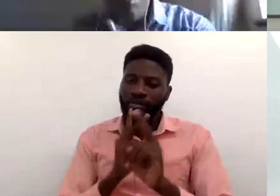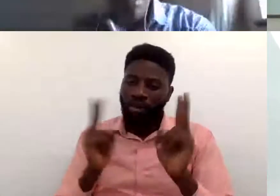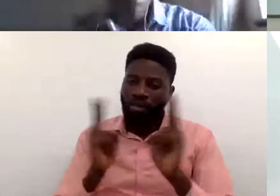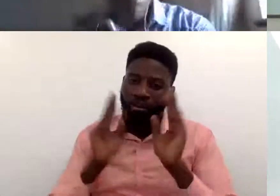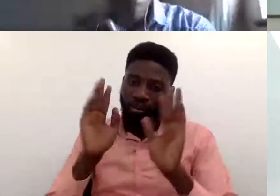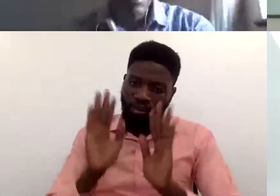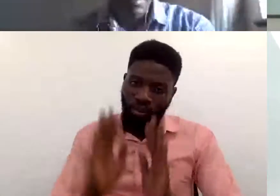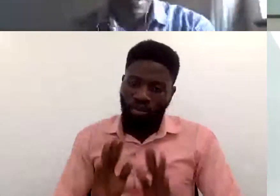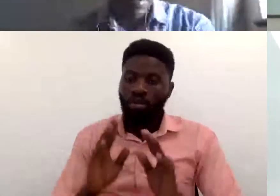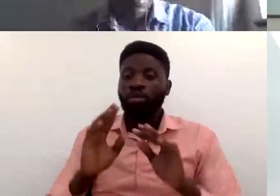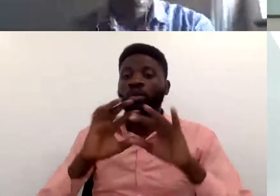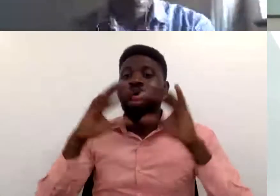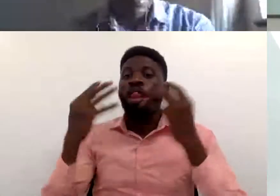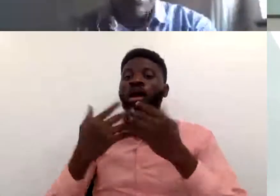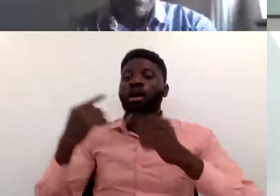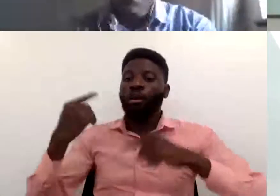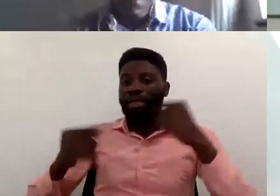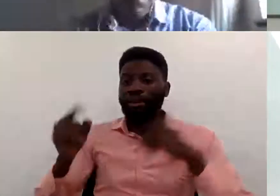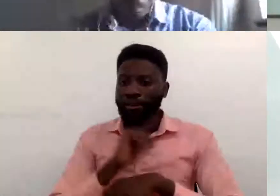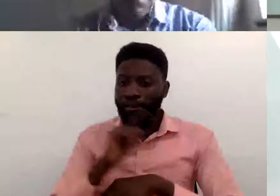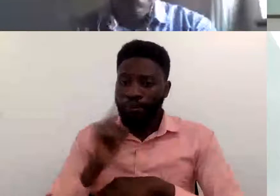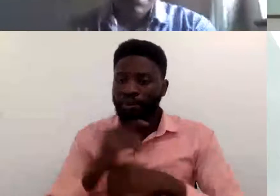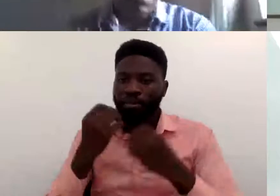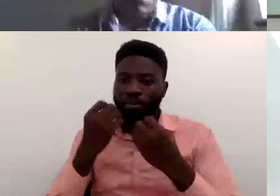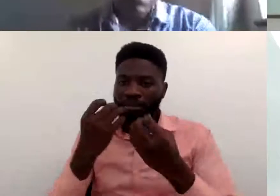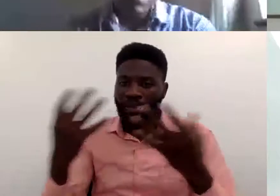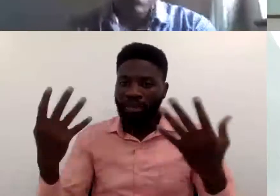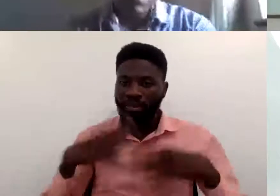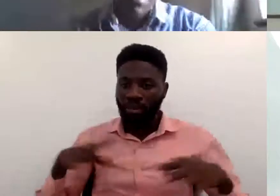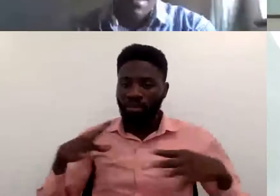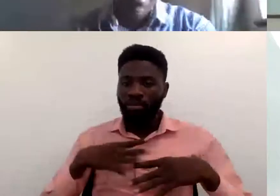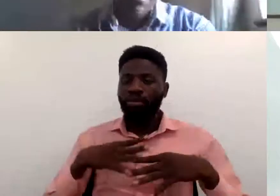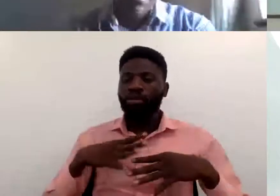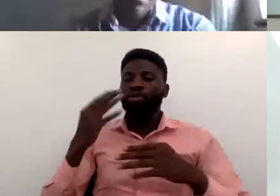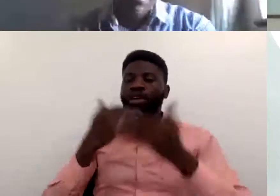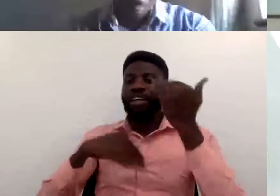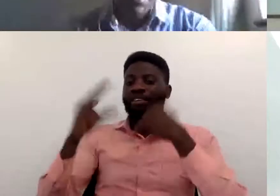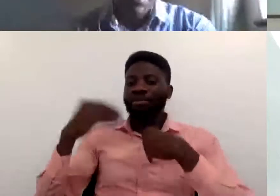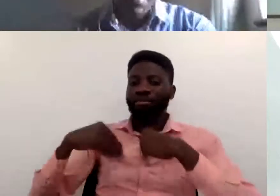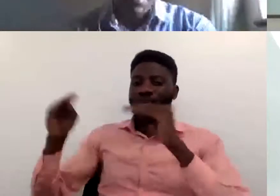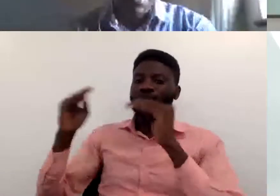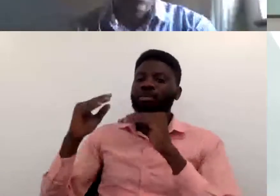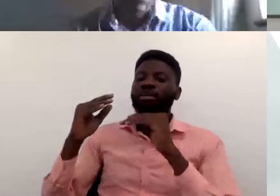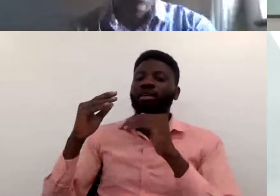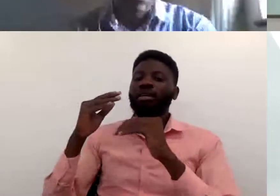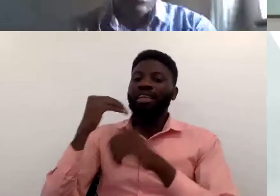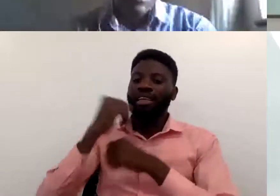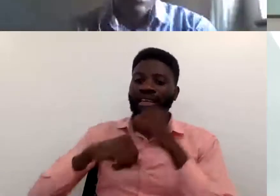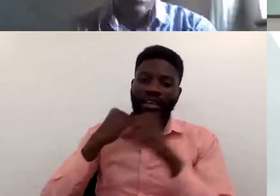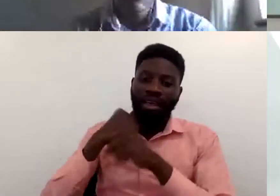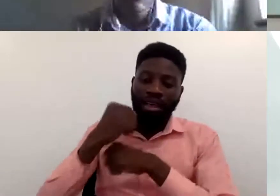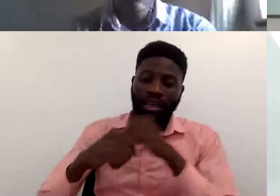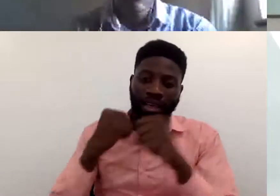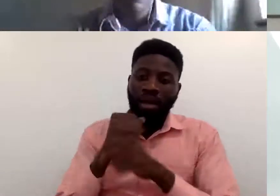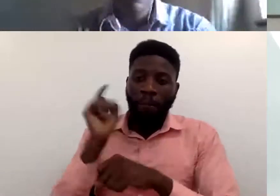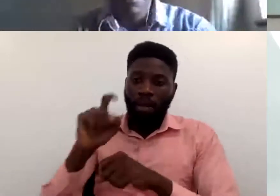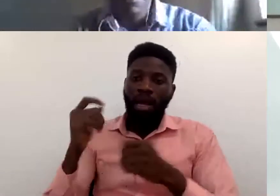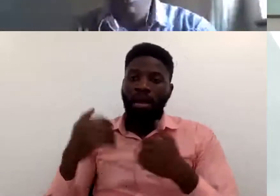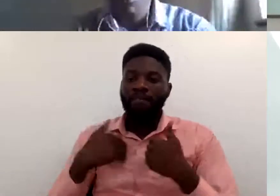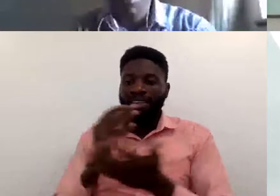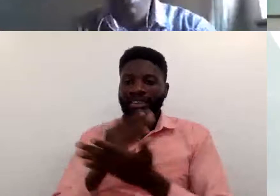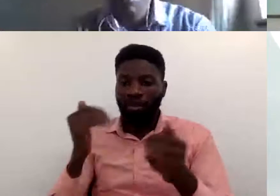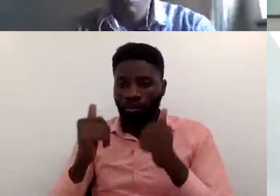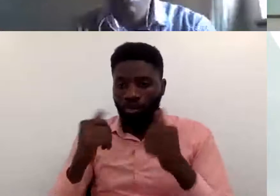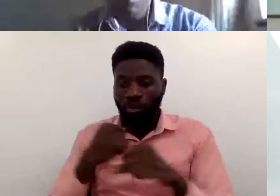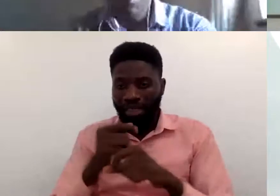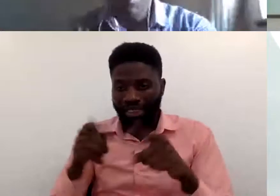very competitive. Very many people are leaving the university every year. So there must be something that will distinguish